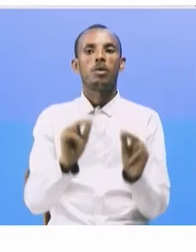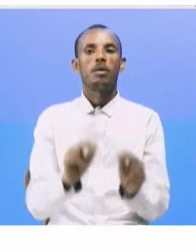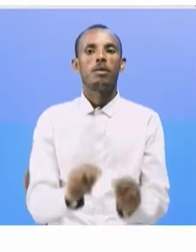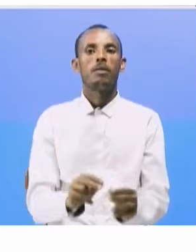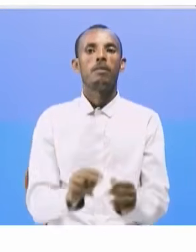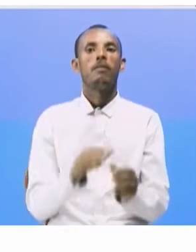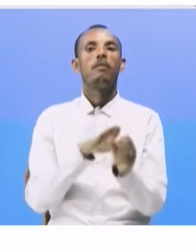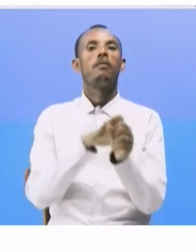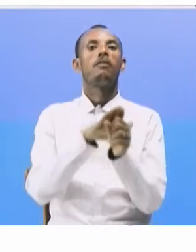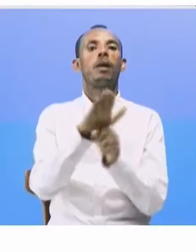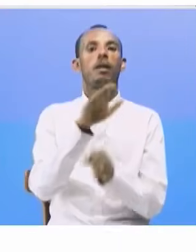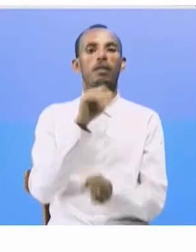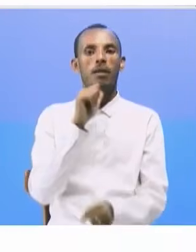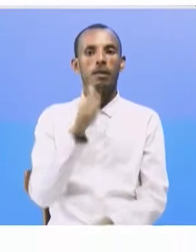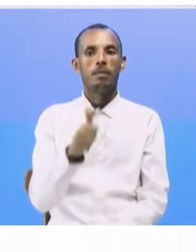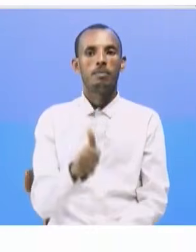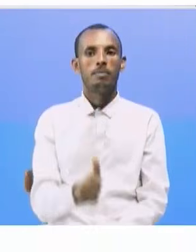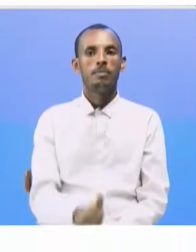finite.